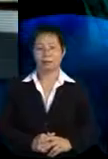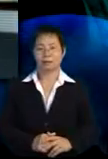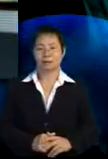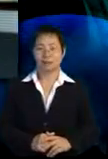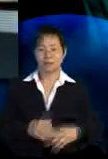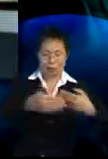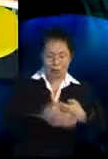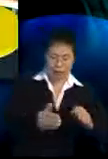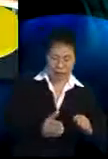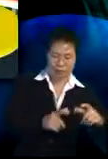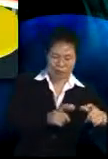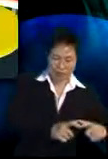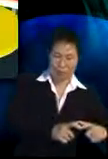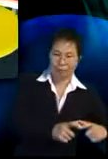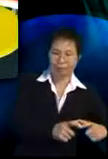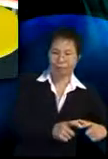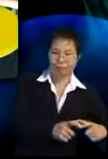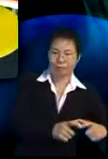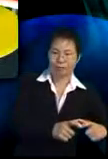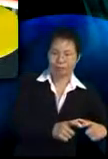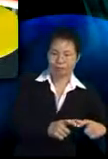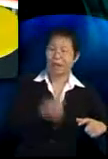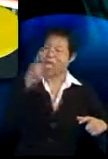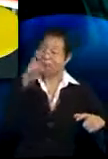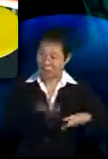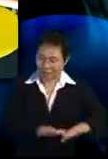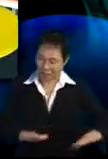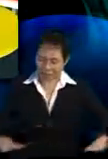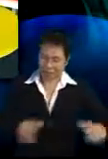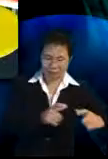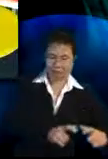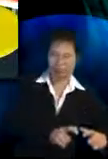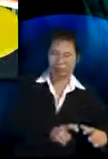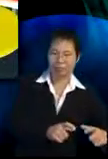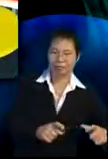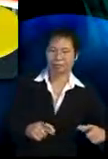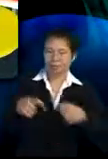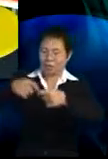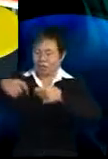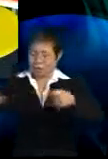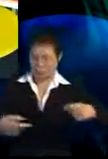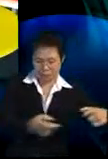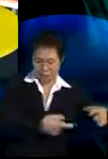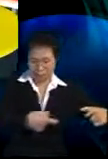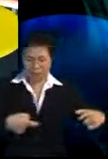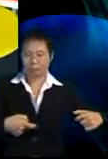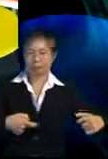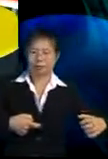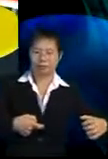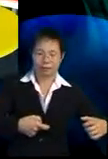Place the wooden block on the glass sheet and hook the spring balance onto the wooden block.